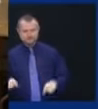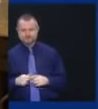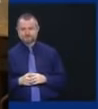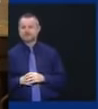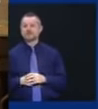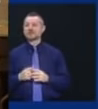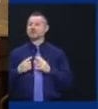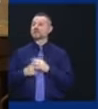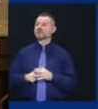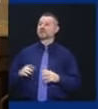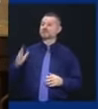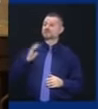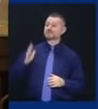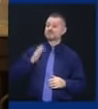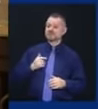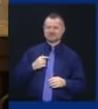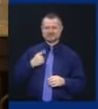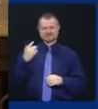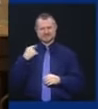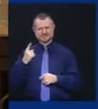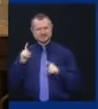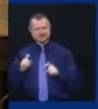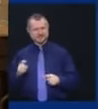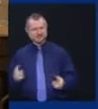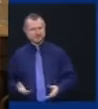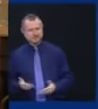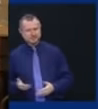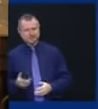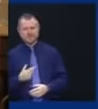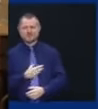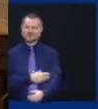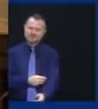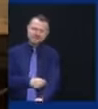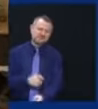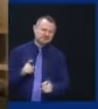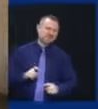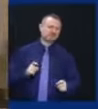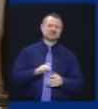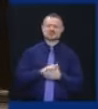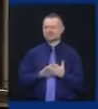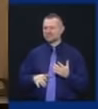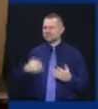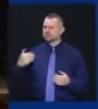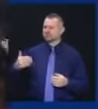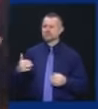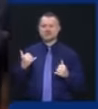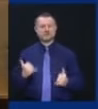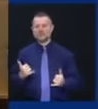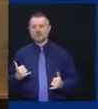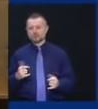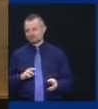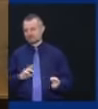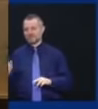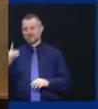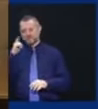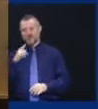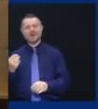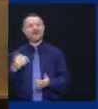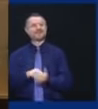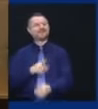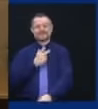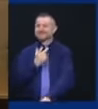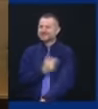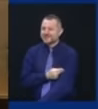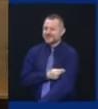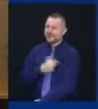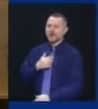became a testing site. They did antibody testing. They've done several pop-ups, and they're back to do a pop-up again. We're glad that you're working with